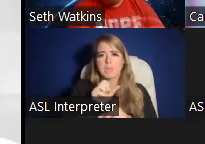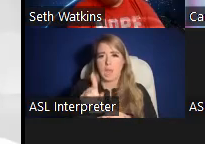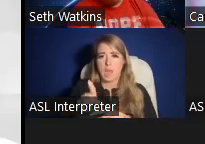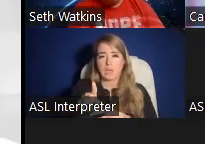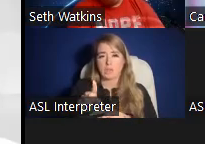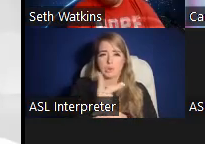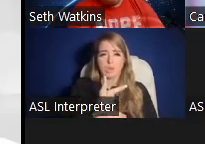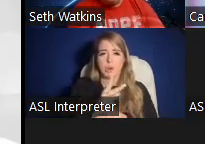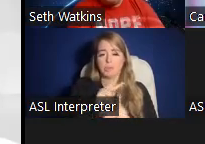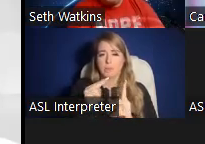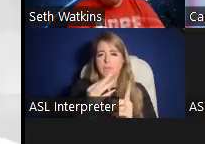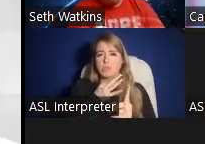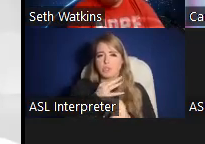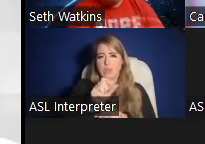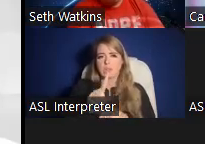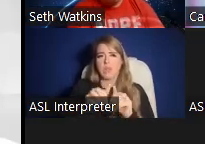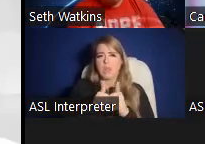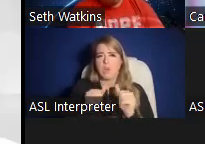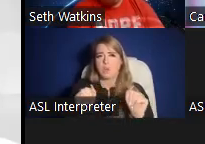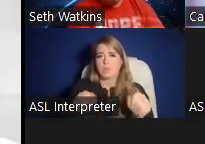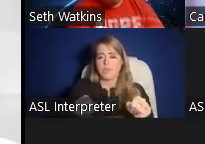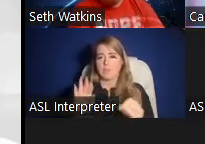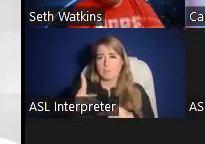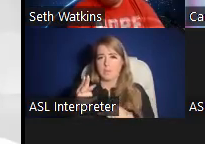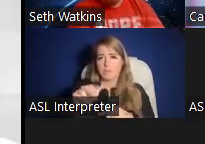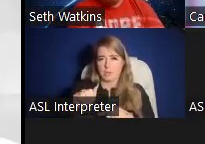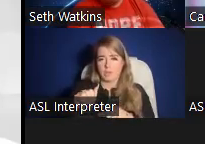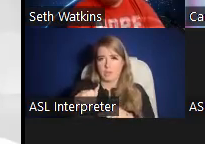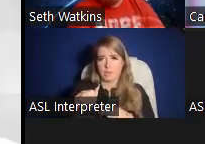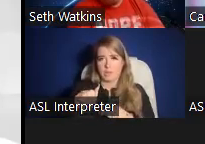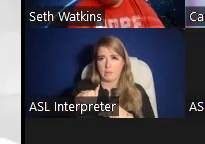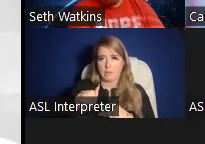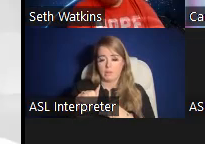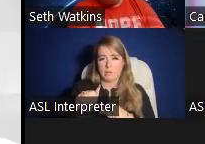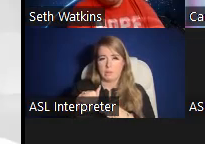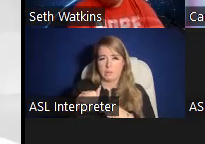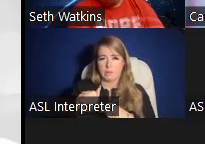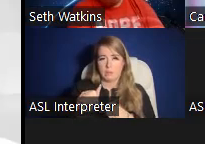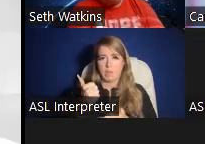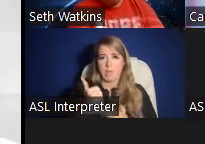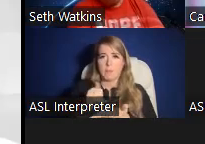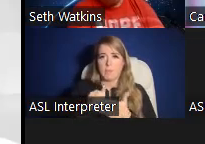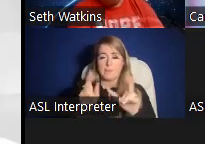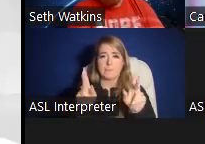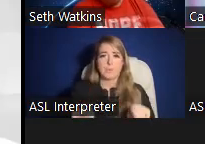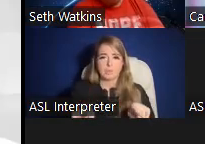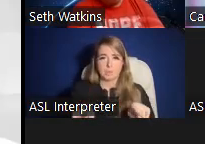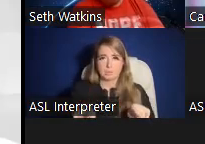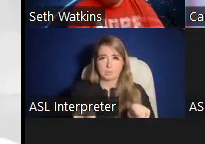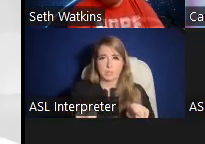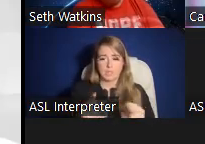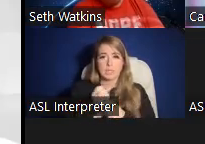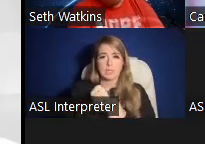like, how could the BHA not like help that person get